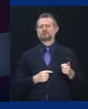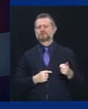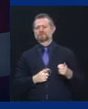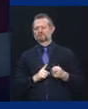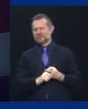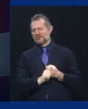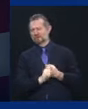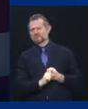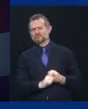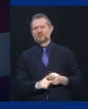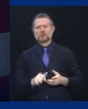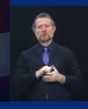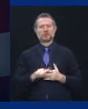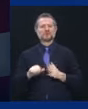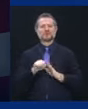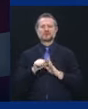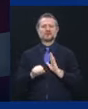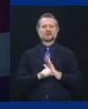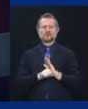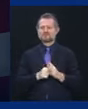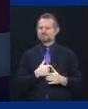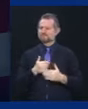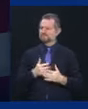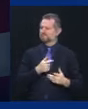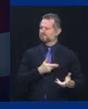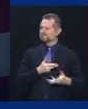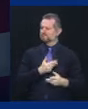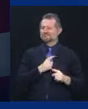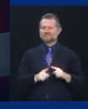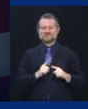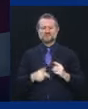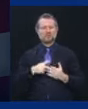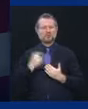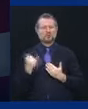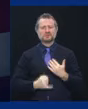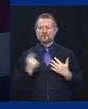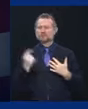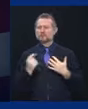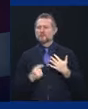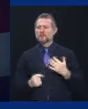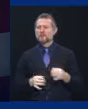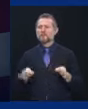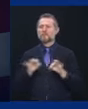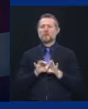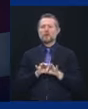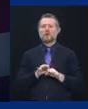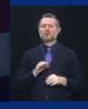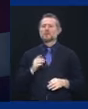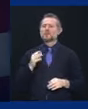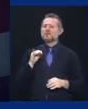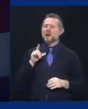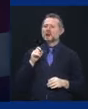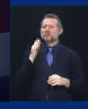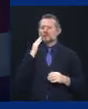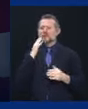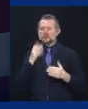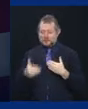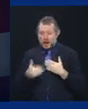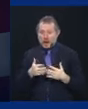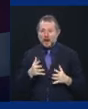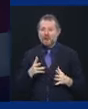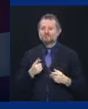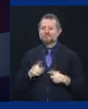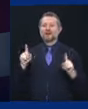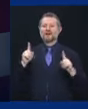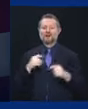many projects that we've done, many important milestones here in New York. He helped make possible when he was vice